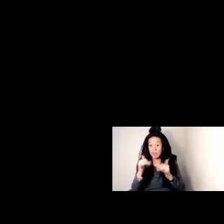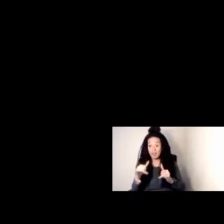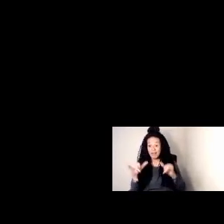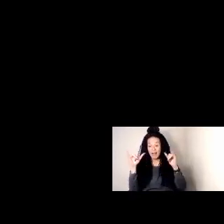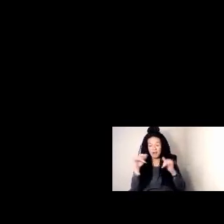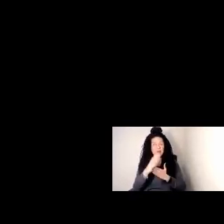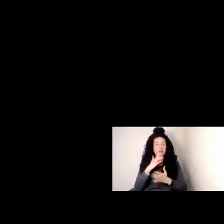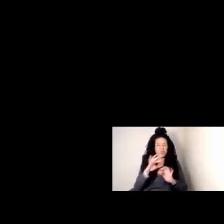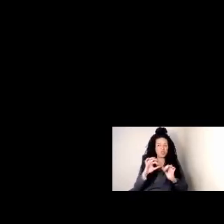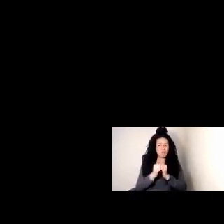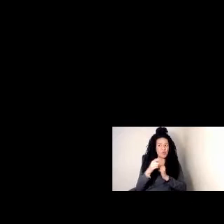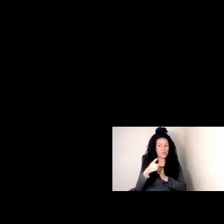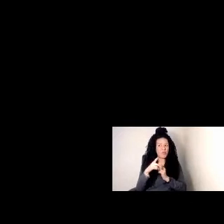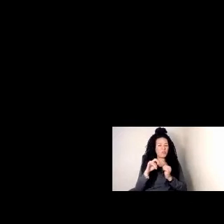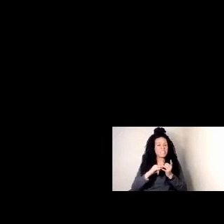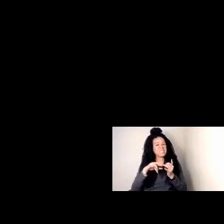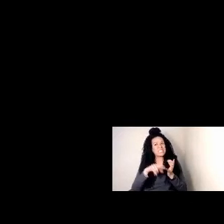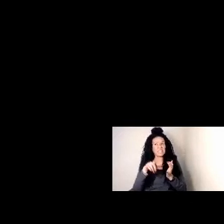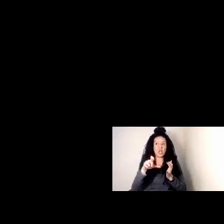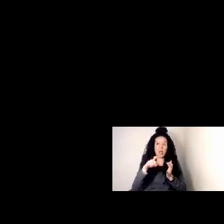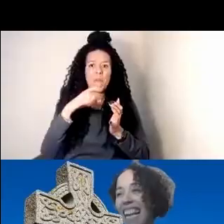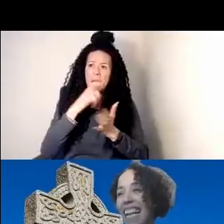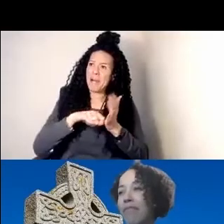No. One of the poems attributed to